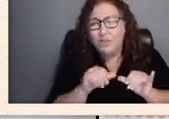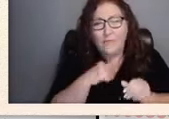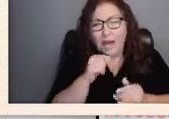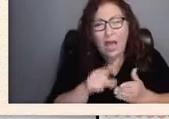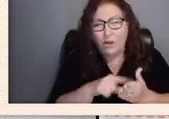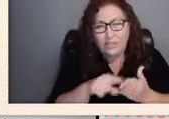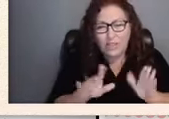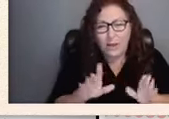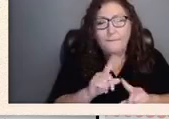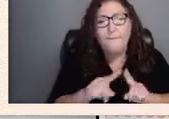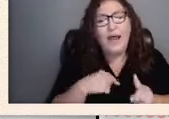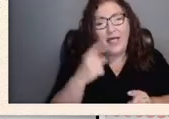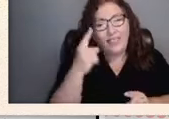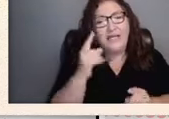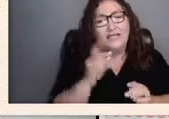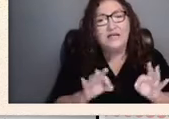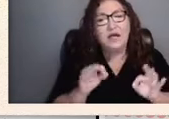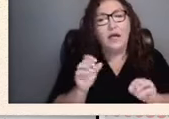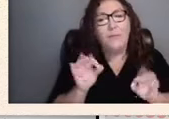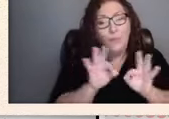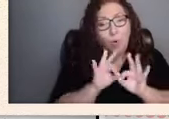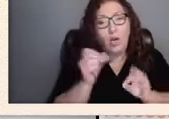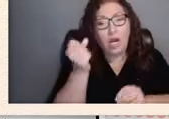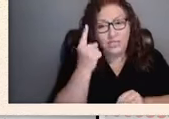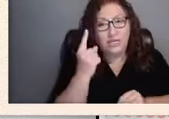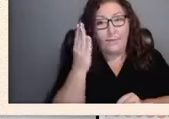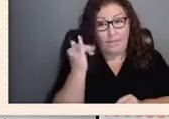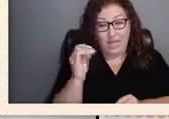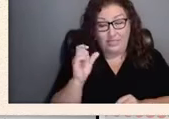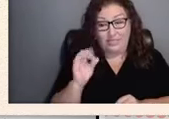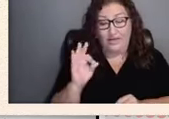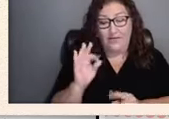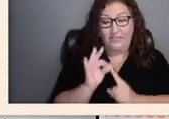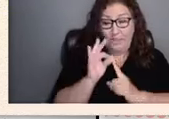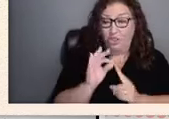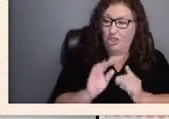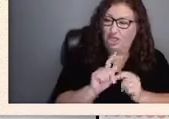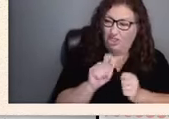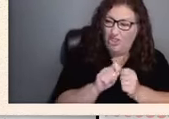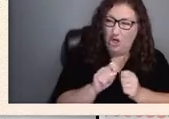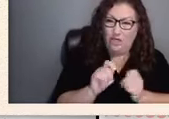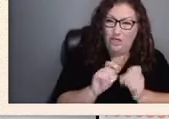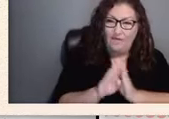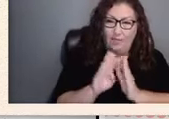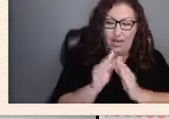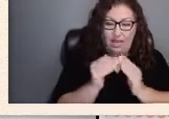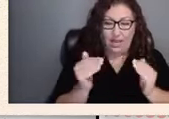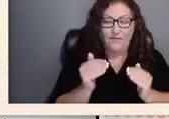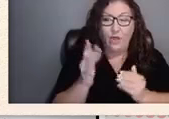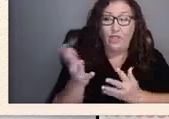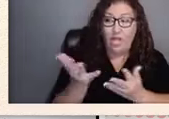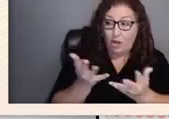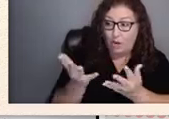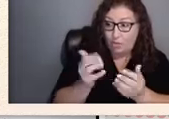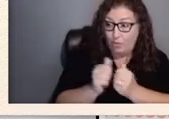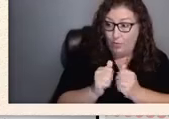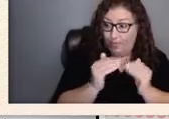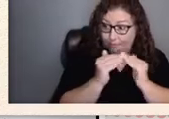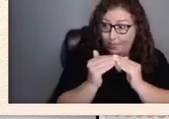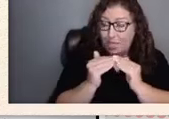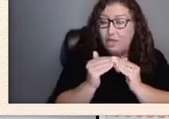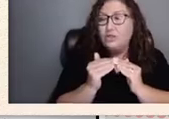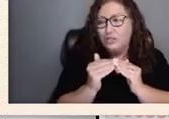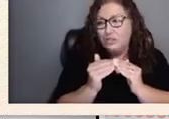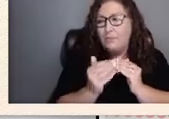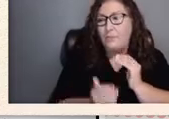important to understand that, because especially at certain developmental levels, the interaction with peers was largely occurring